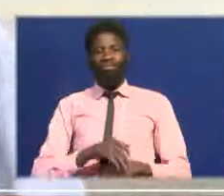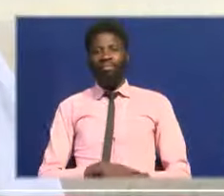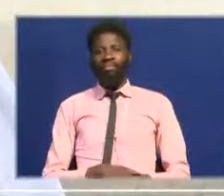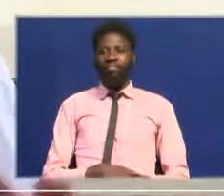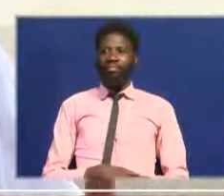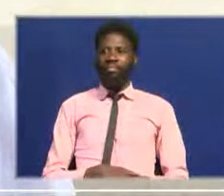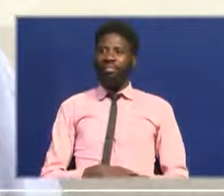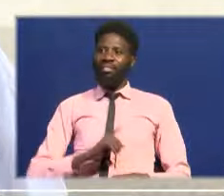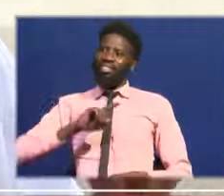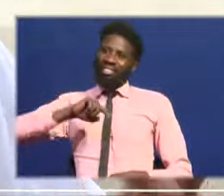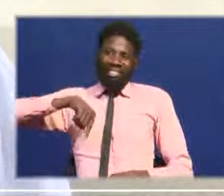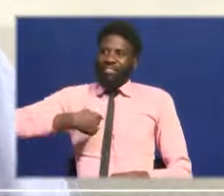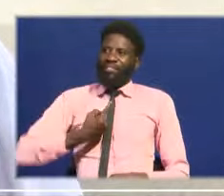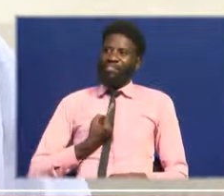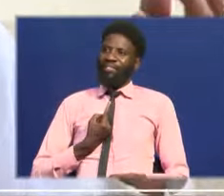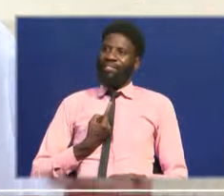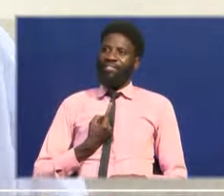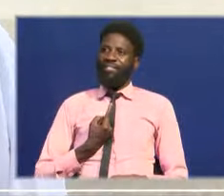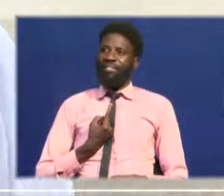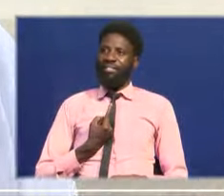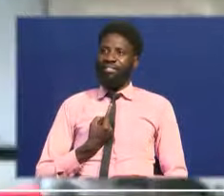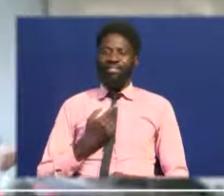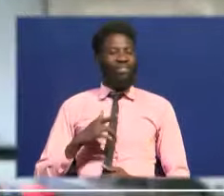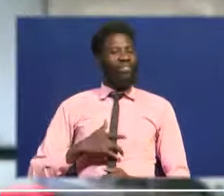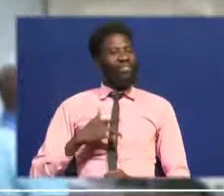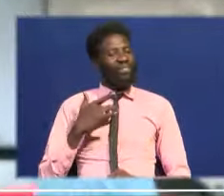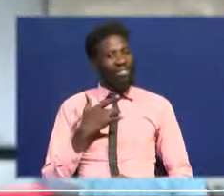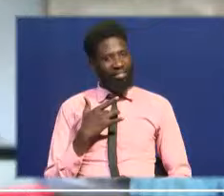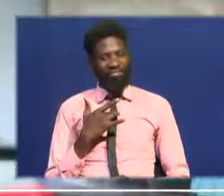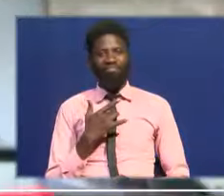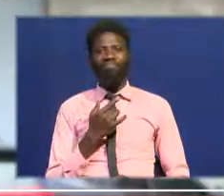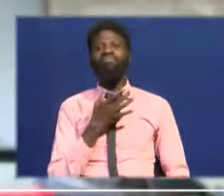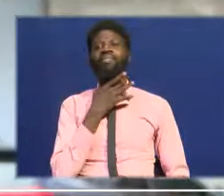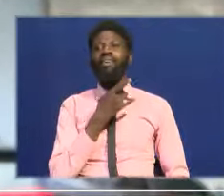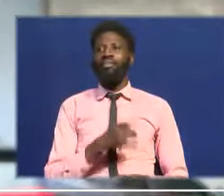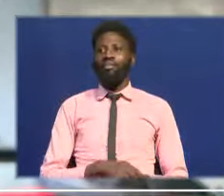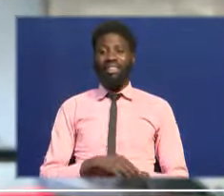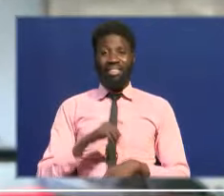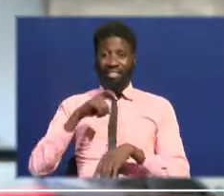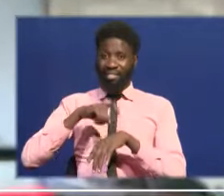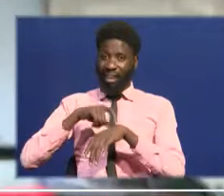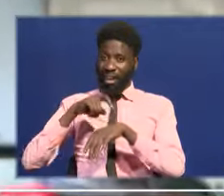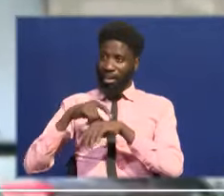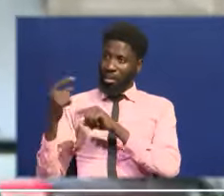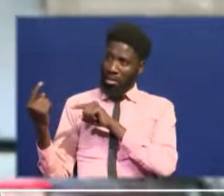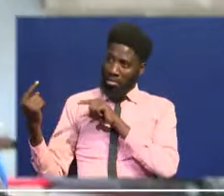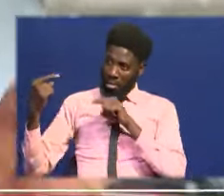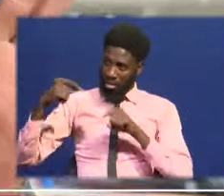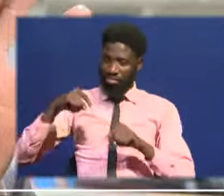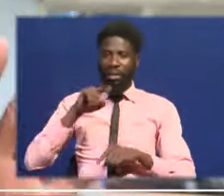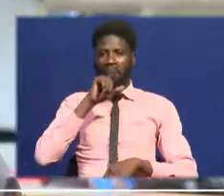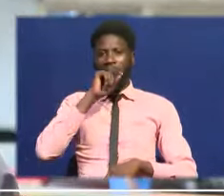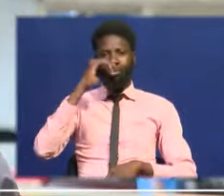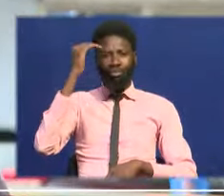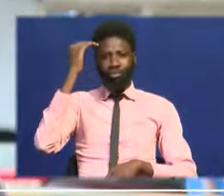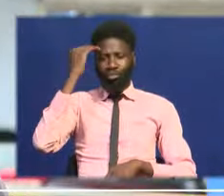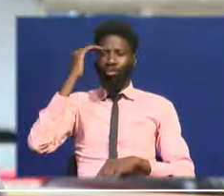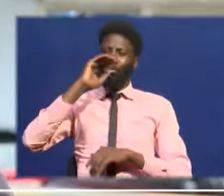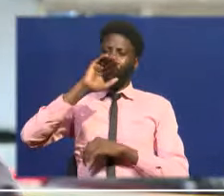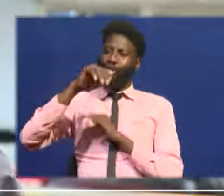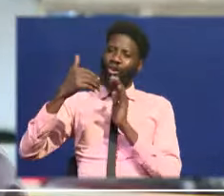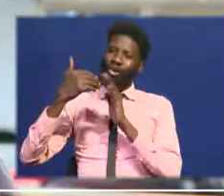Just out of my heart, I like it. Akiingia hapa, once anaingia pale wale wandege wanamjua, wanateremuka